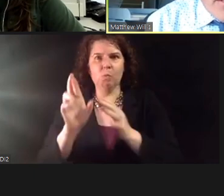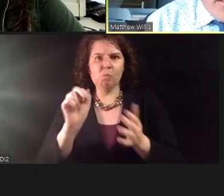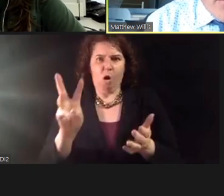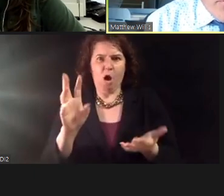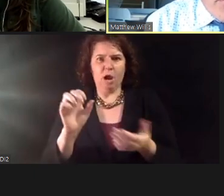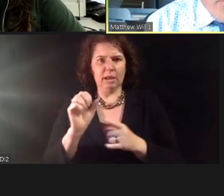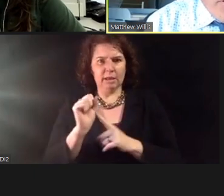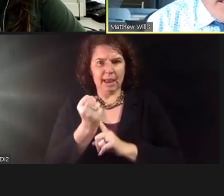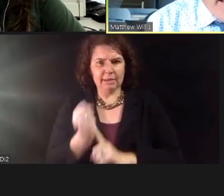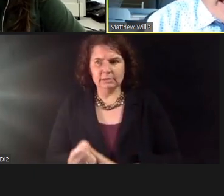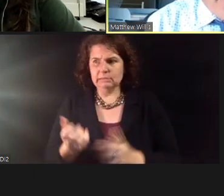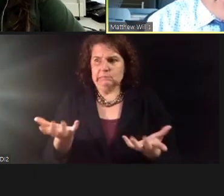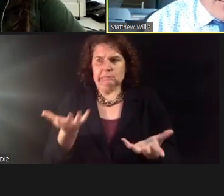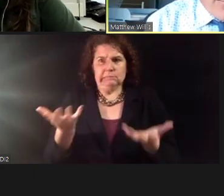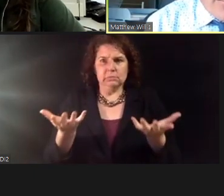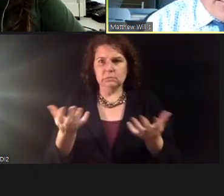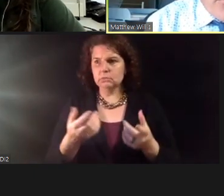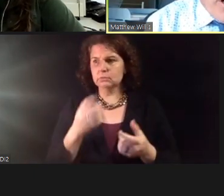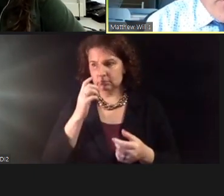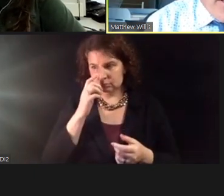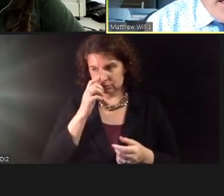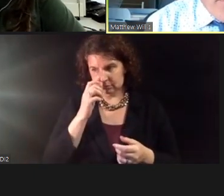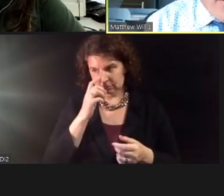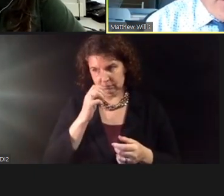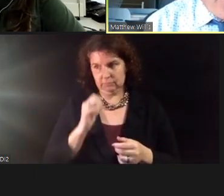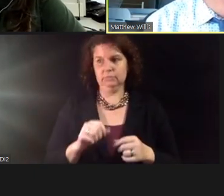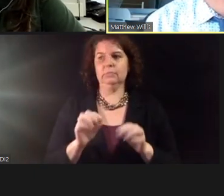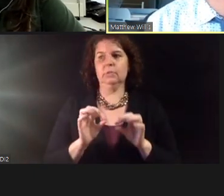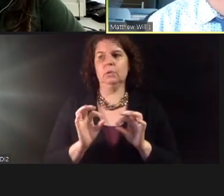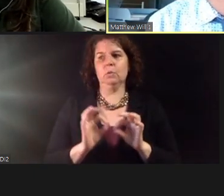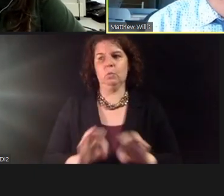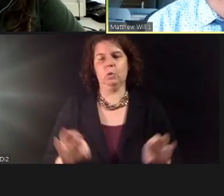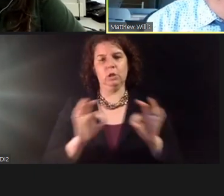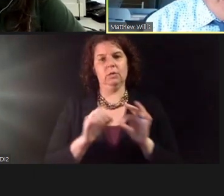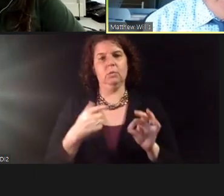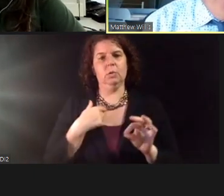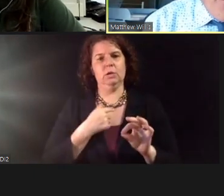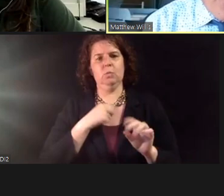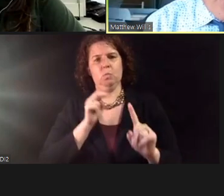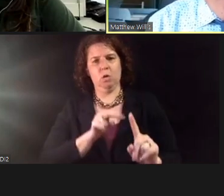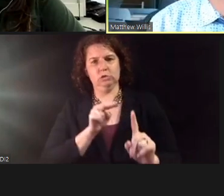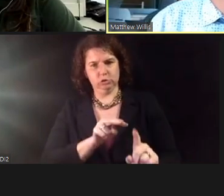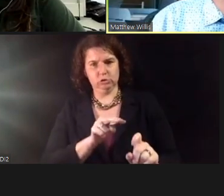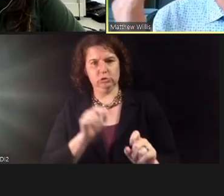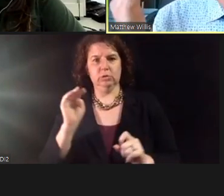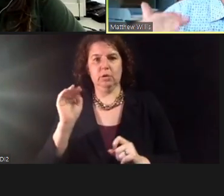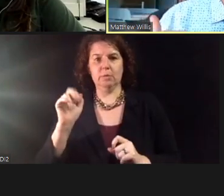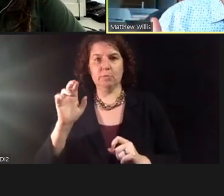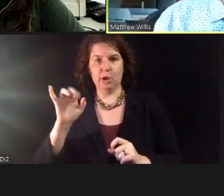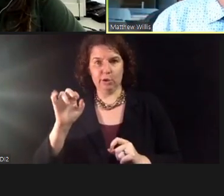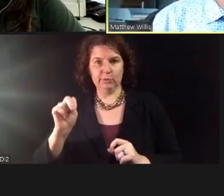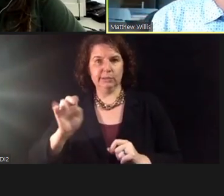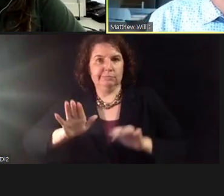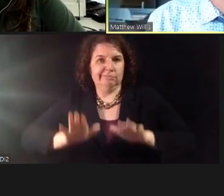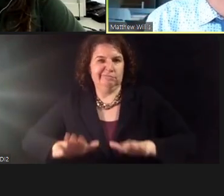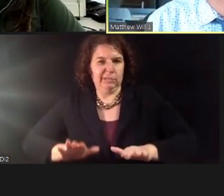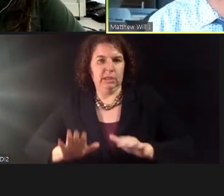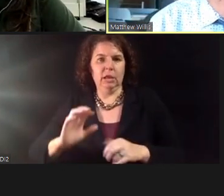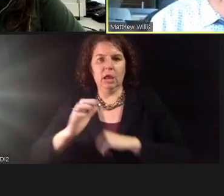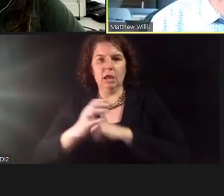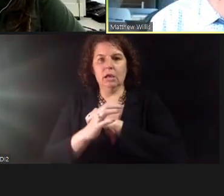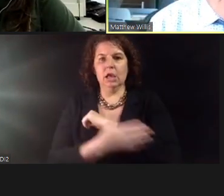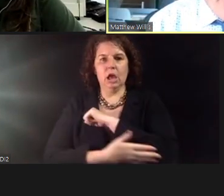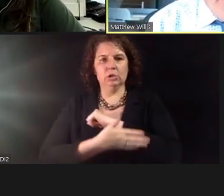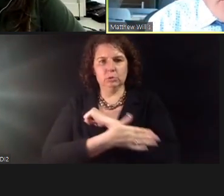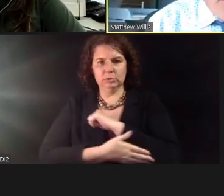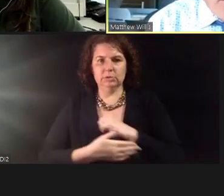the most important indicator for us, and is why we ended up on the watch list in the first place, and is probably the one that is furthest or needs the greatest improvement